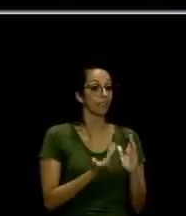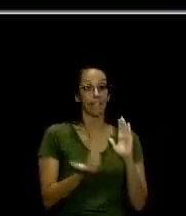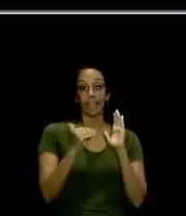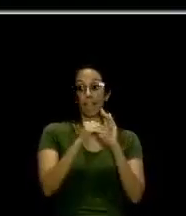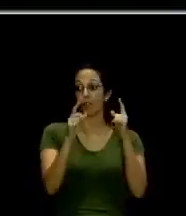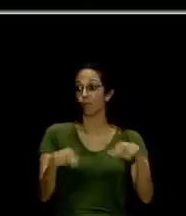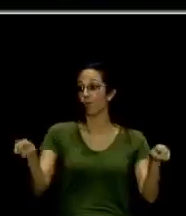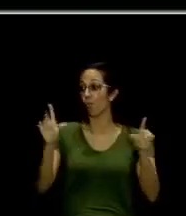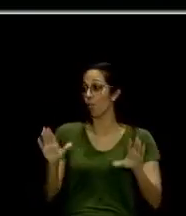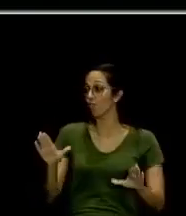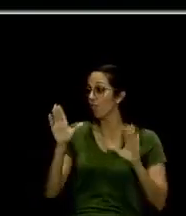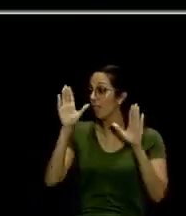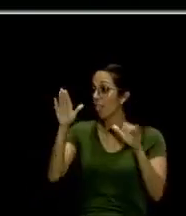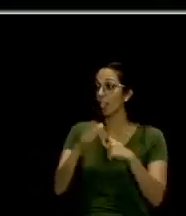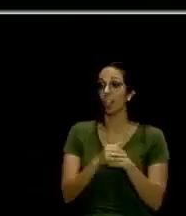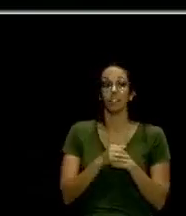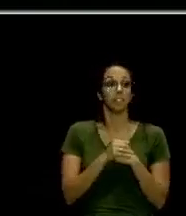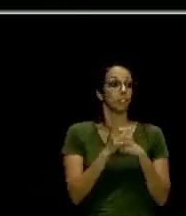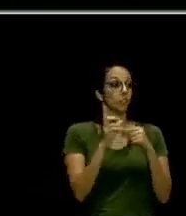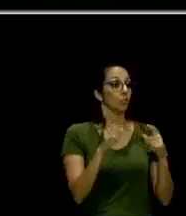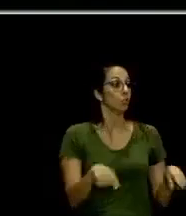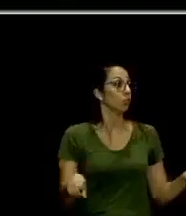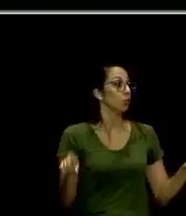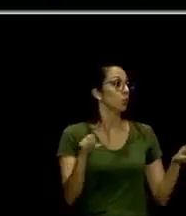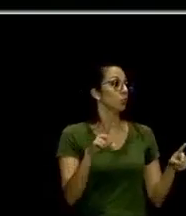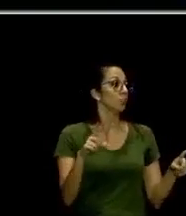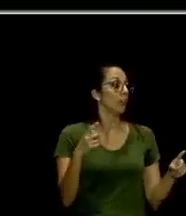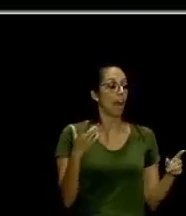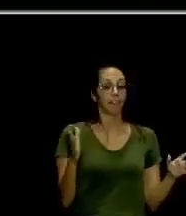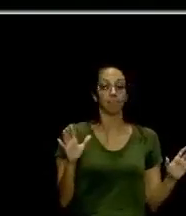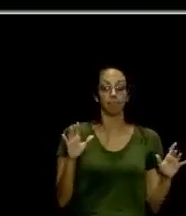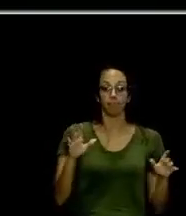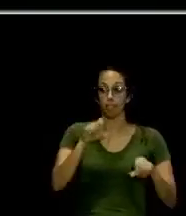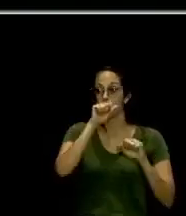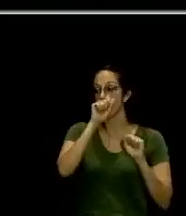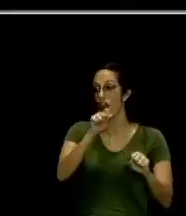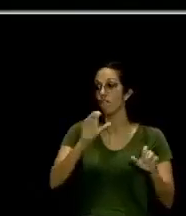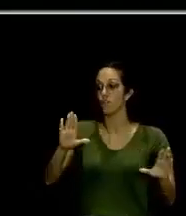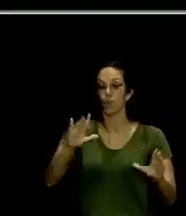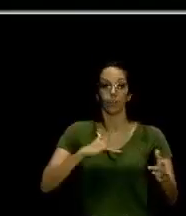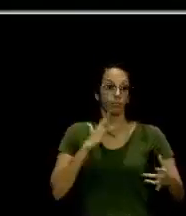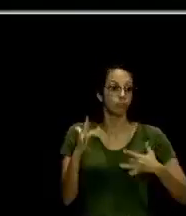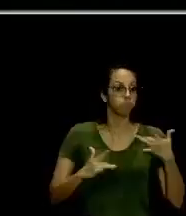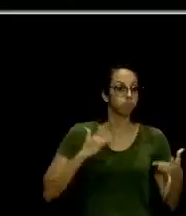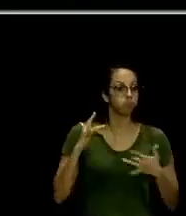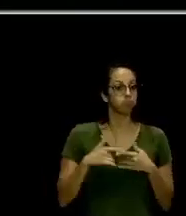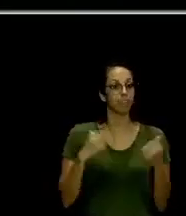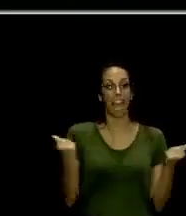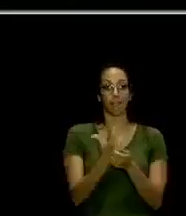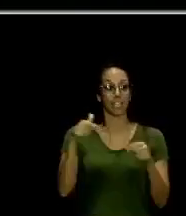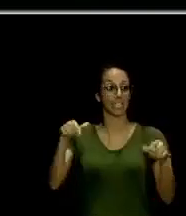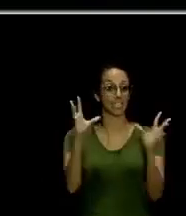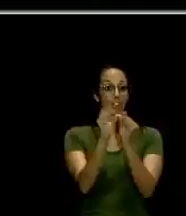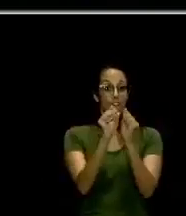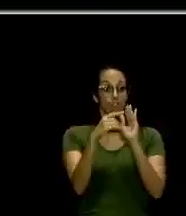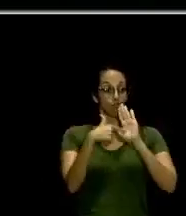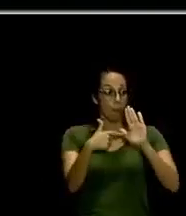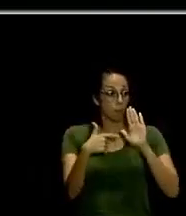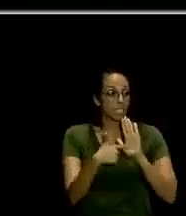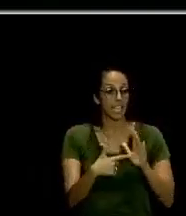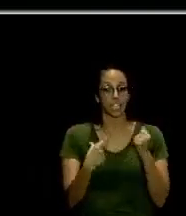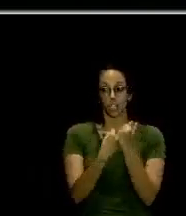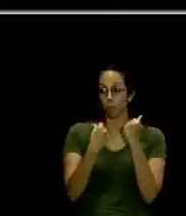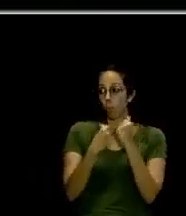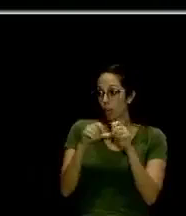are wonderful. I love the enthusiasm and everything that this conference represents in terms of